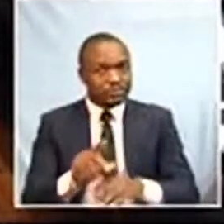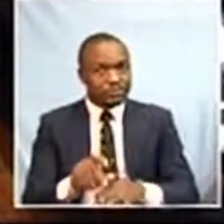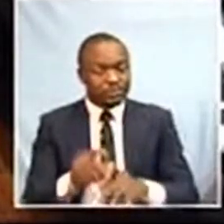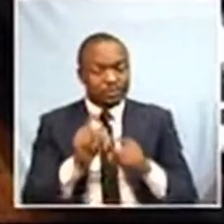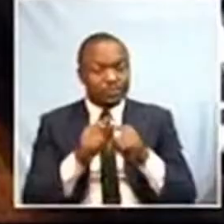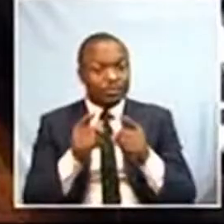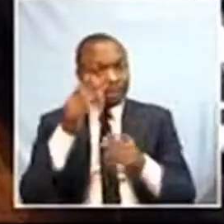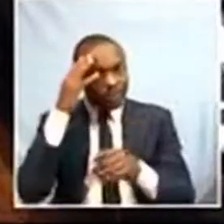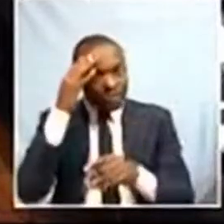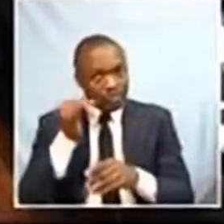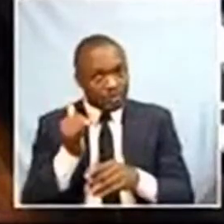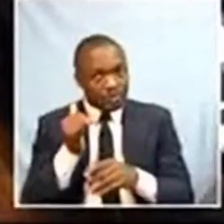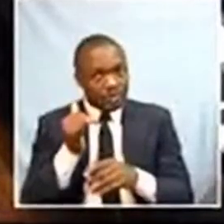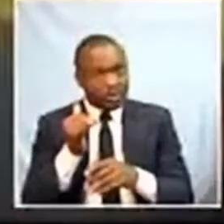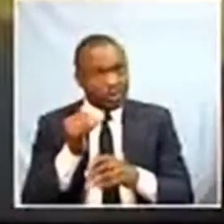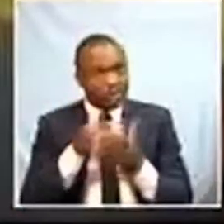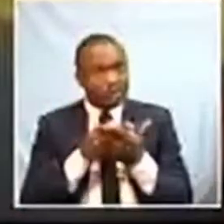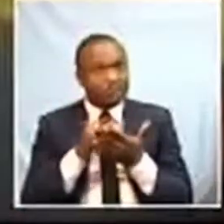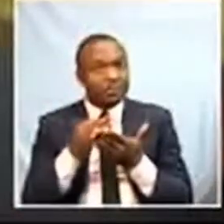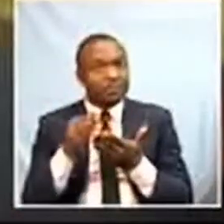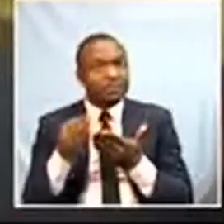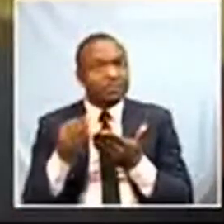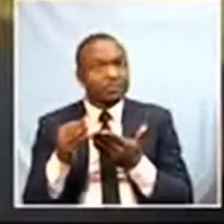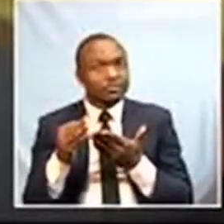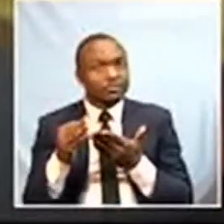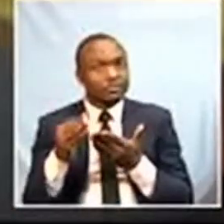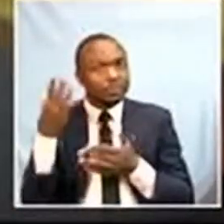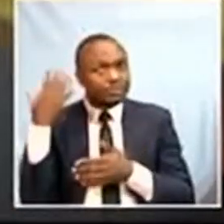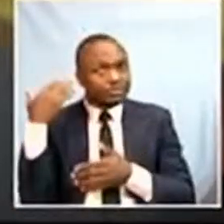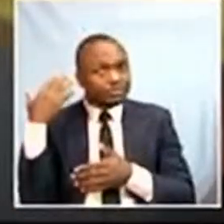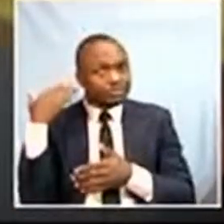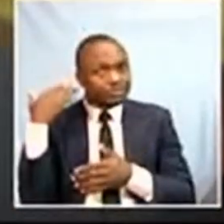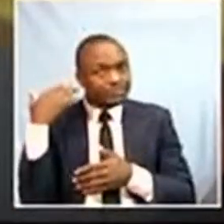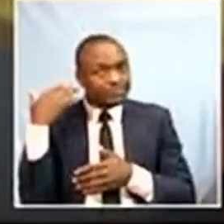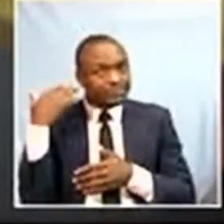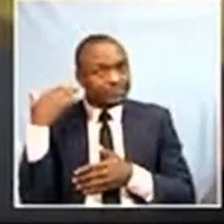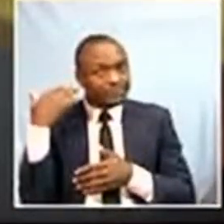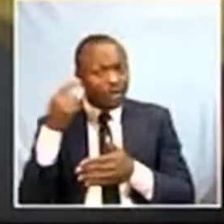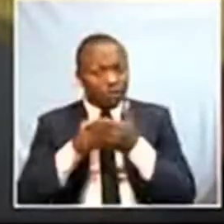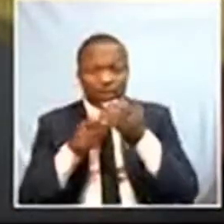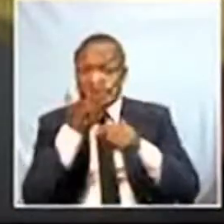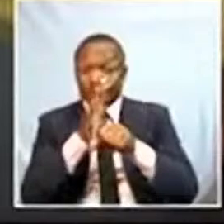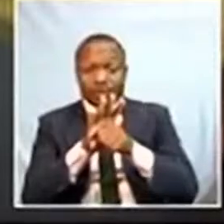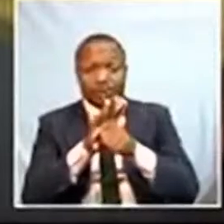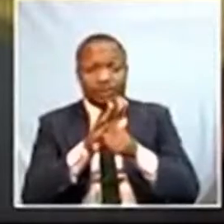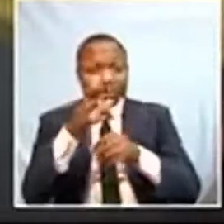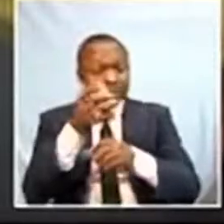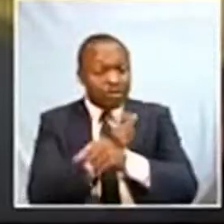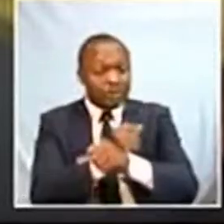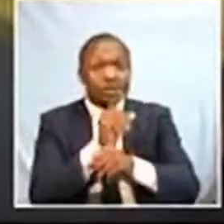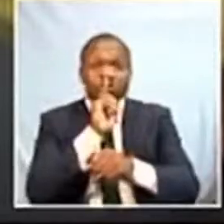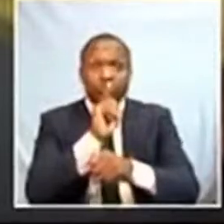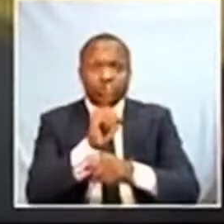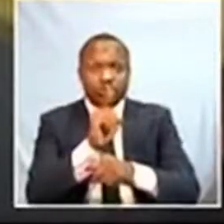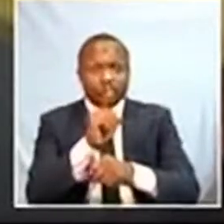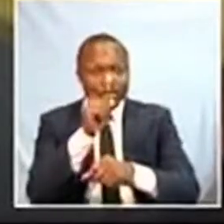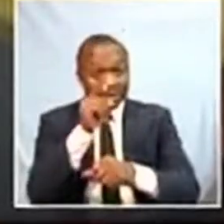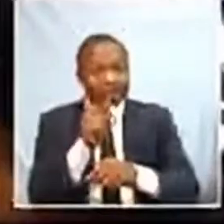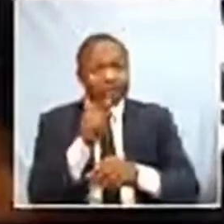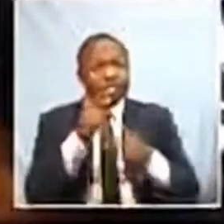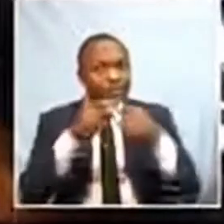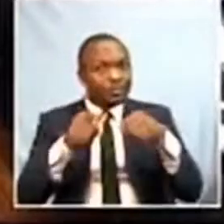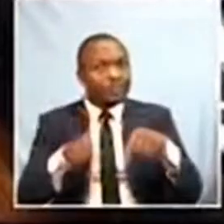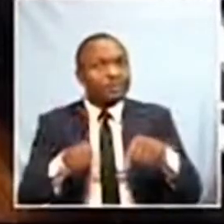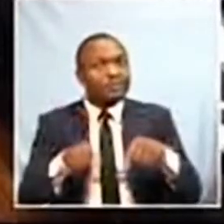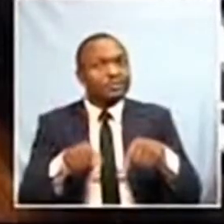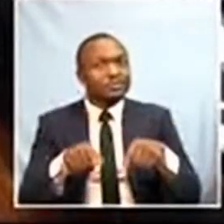But why haven't we been doing the same in the past? And what assurance are we going to get that indeed that will be the trend, that will